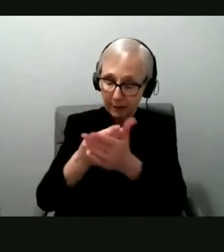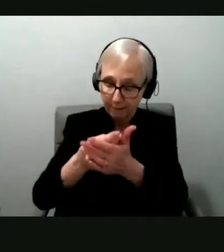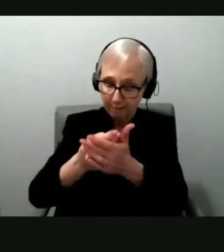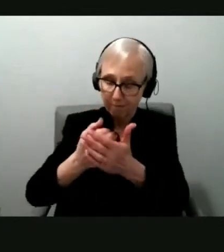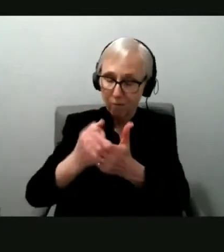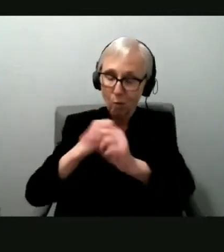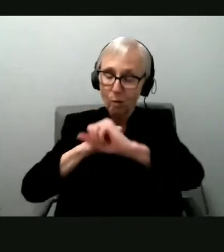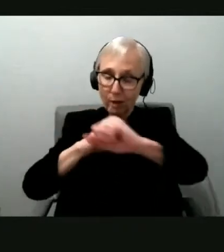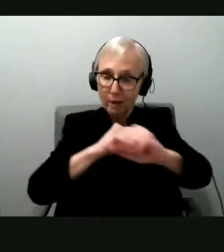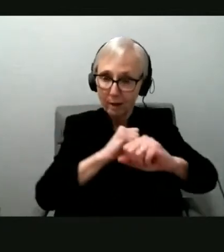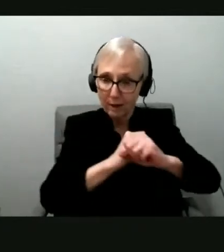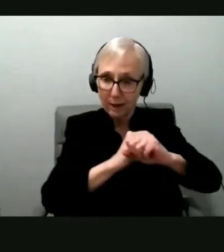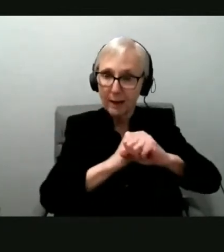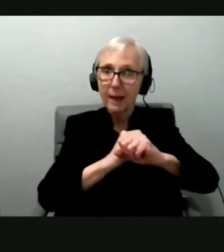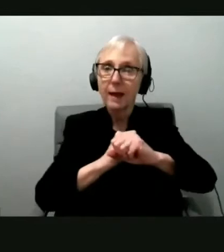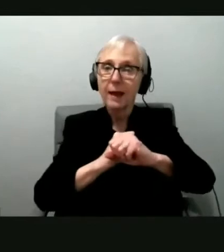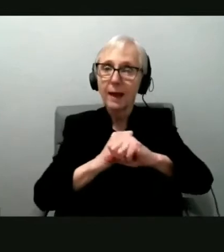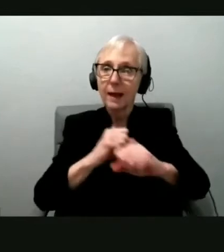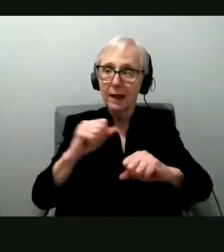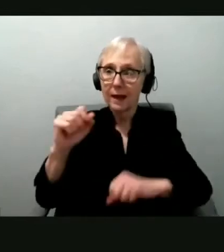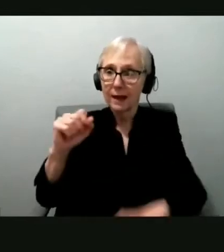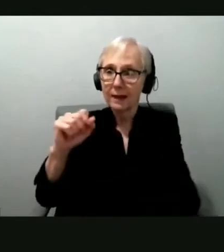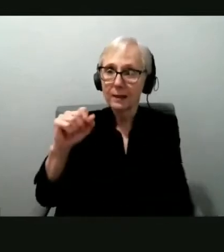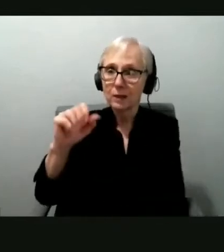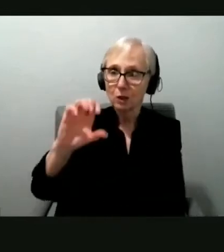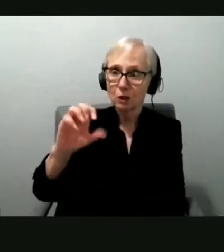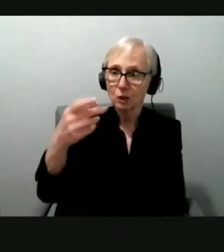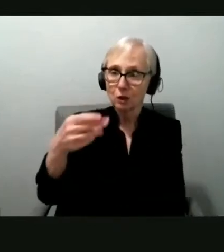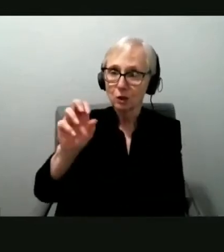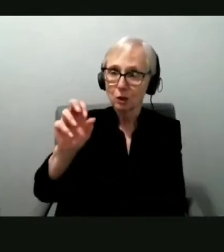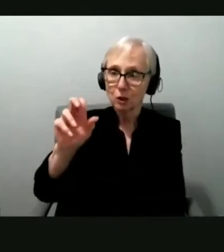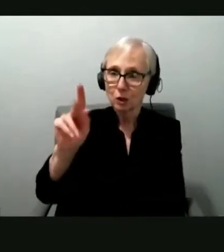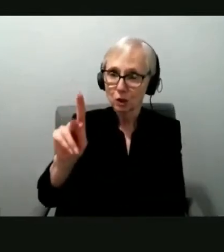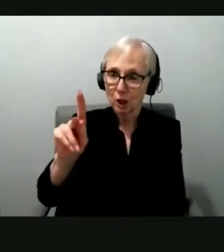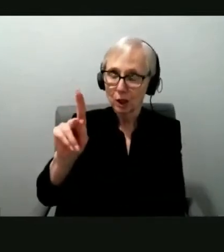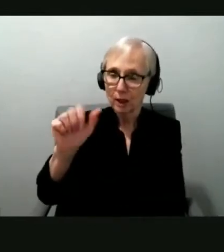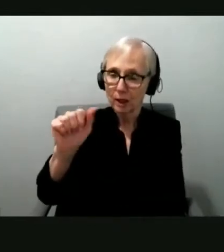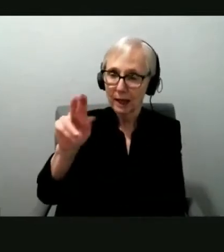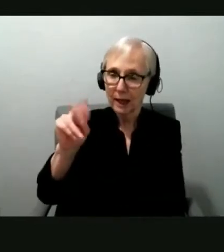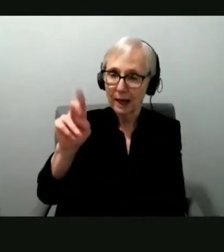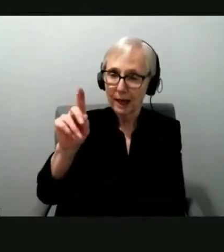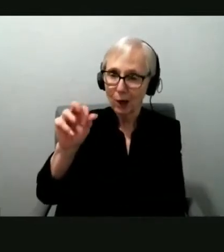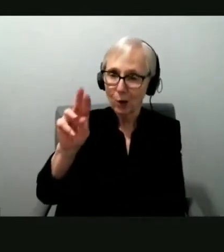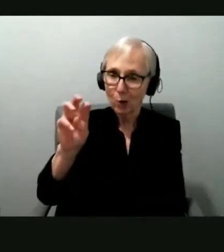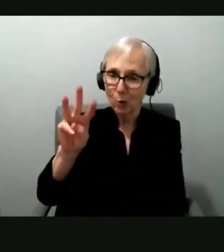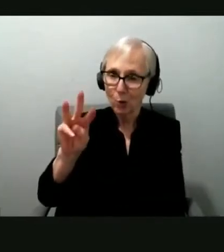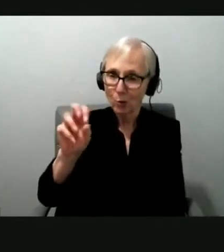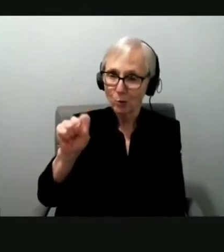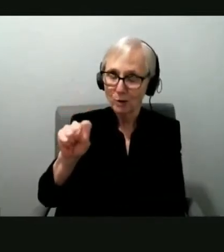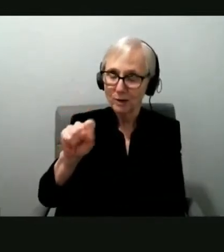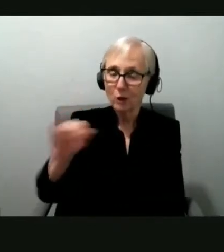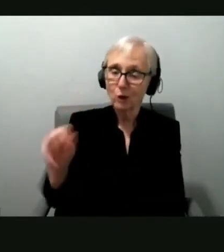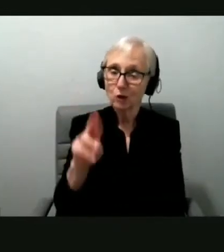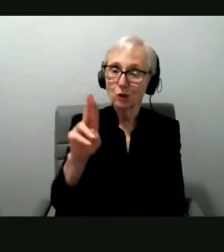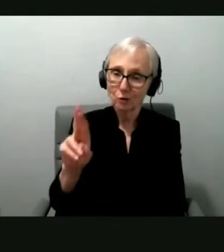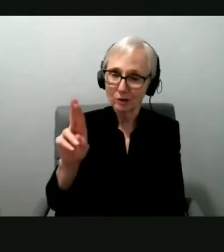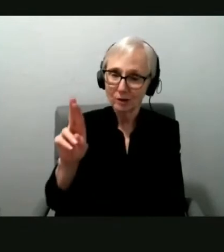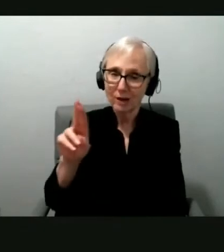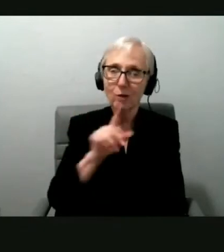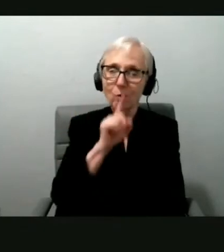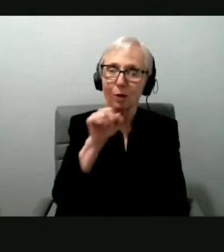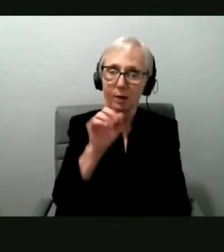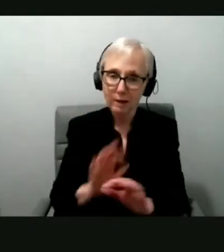of NOWCastSA, Chuck Andrews, Charles Andrews Jr. And we also have a really